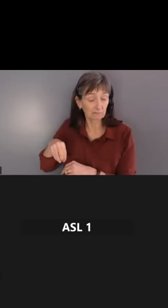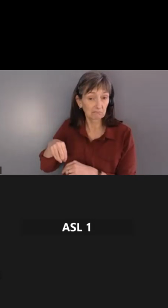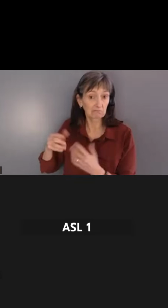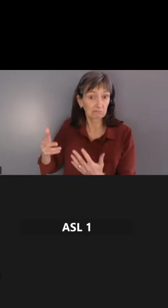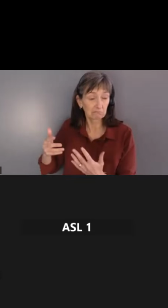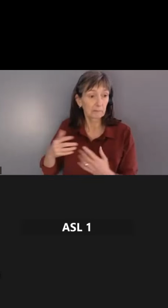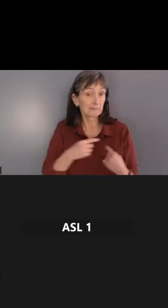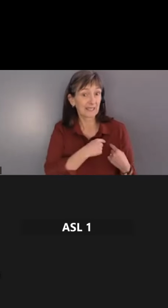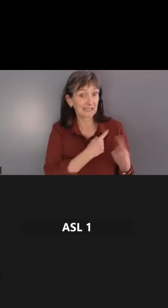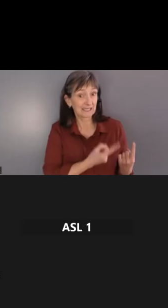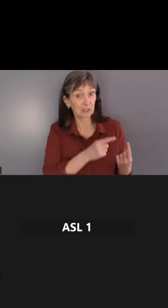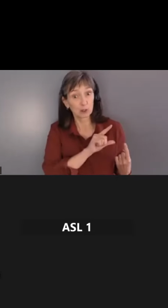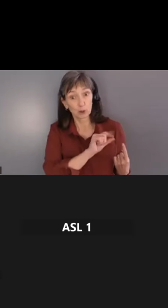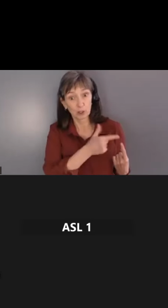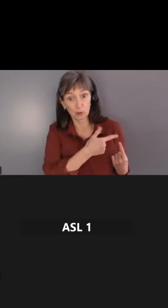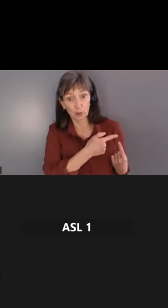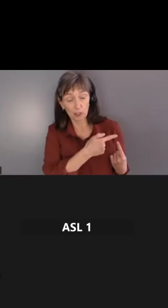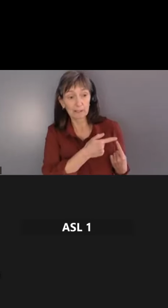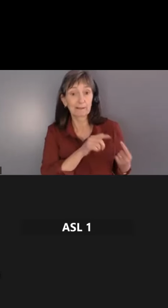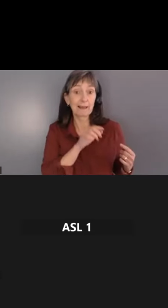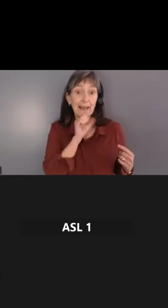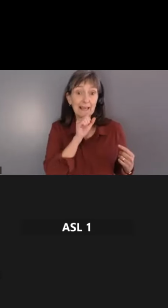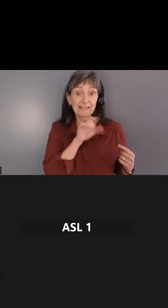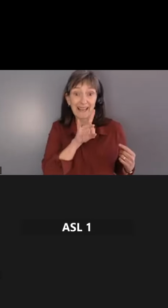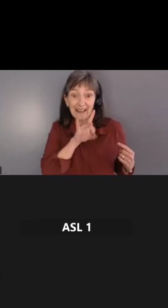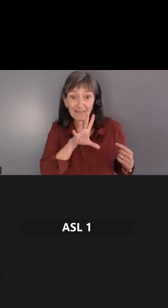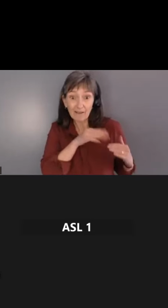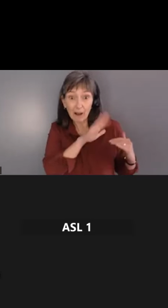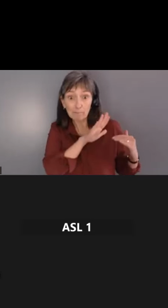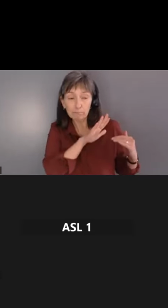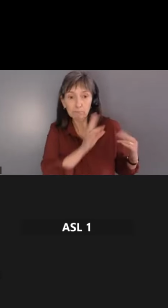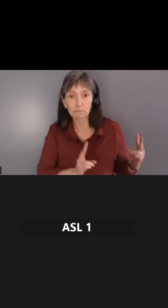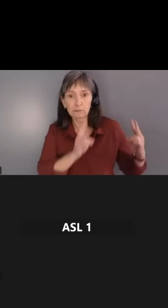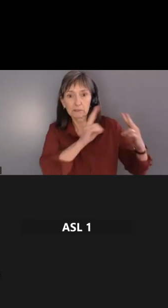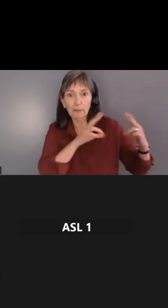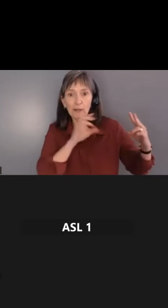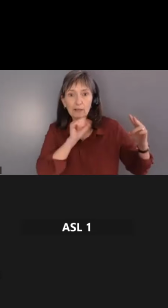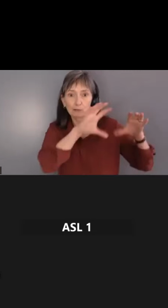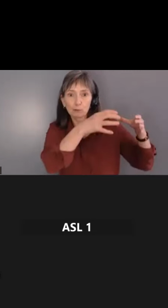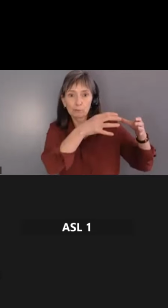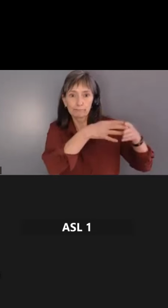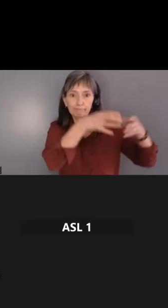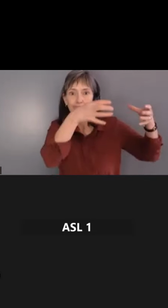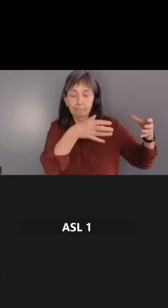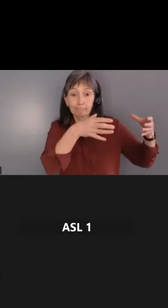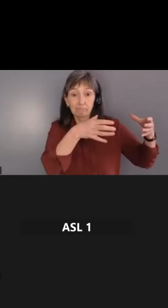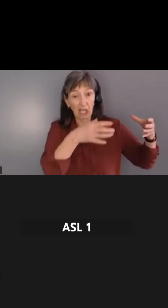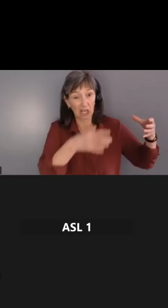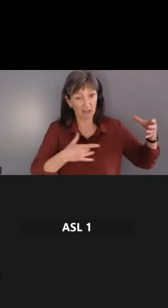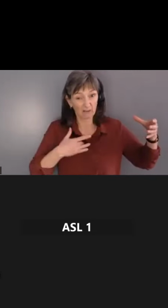since 2001, the number of people aged 85 and older has doubled, and this number could triple by as